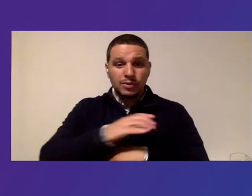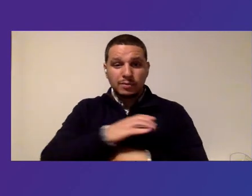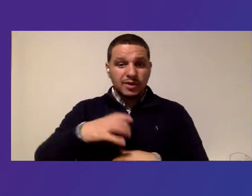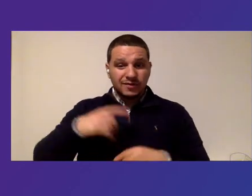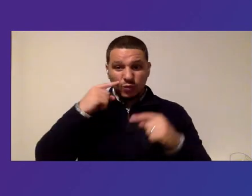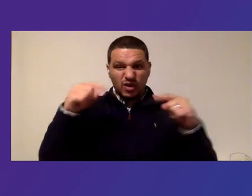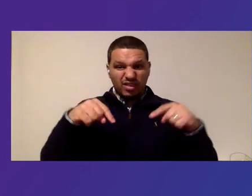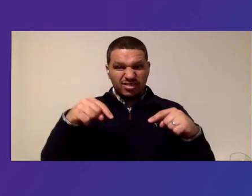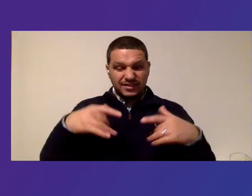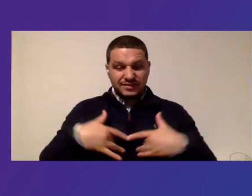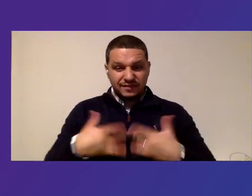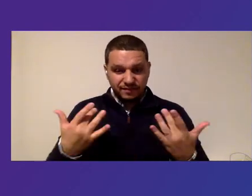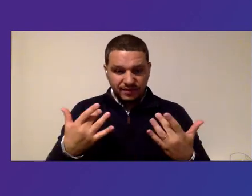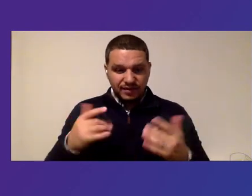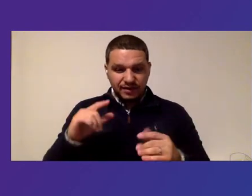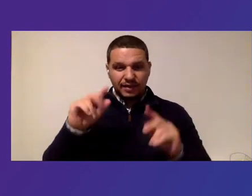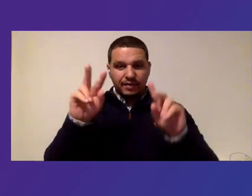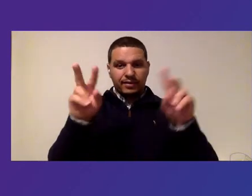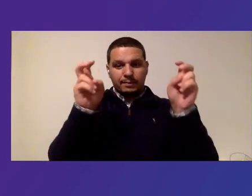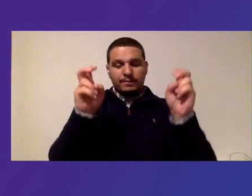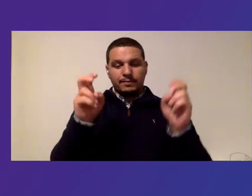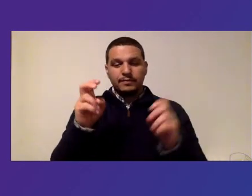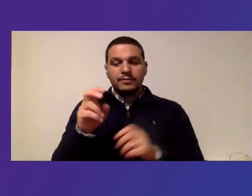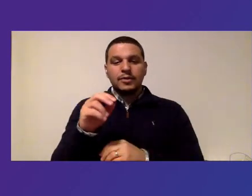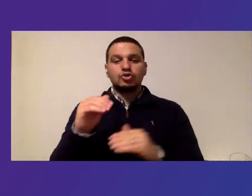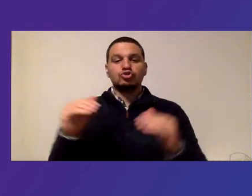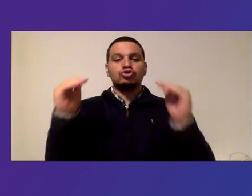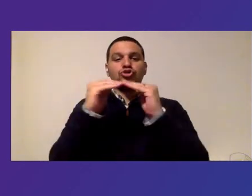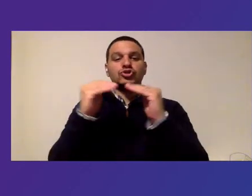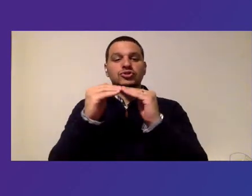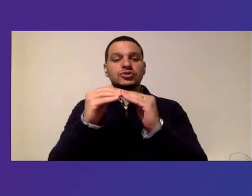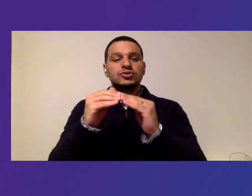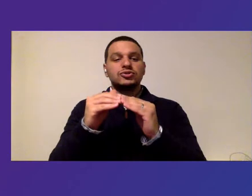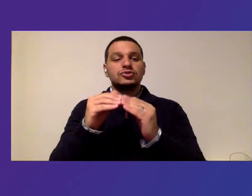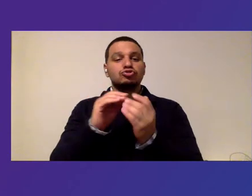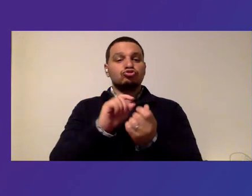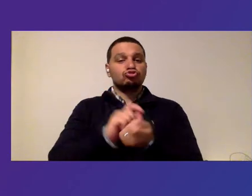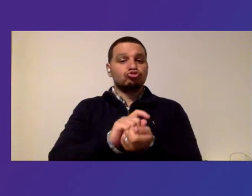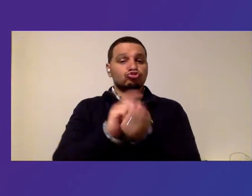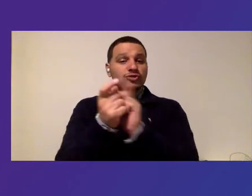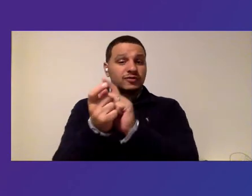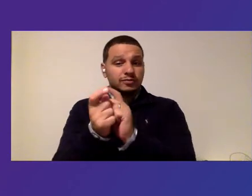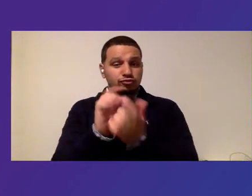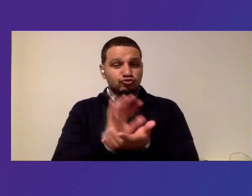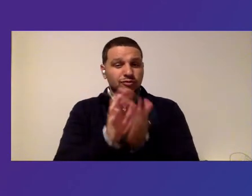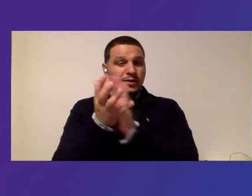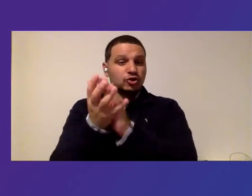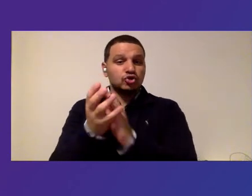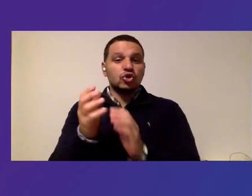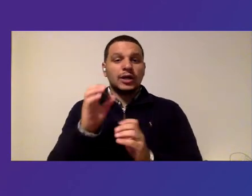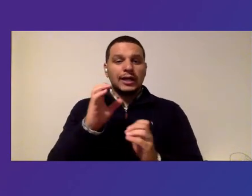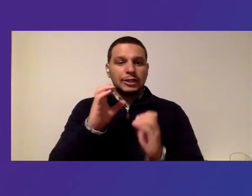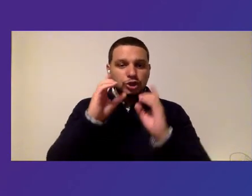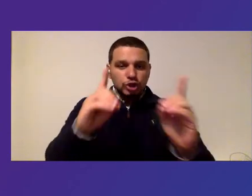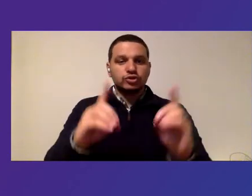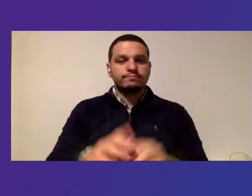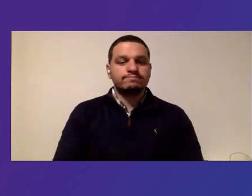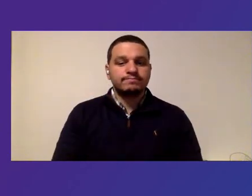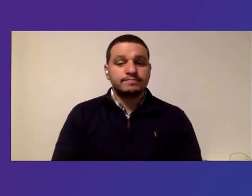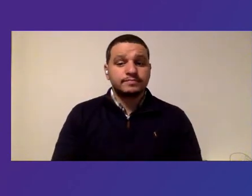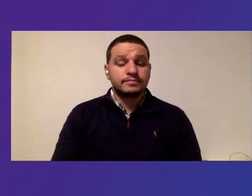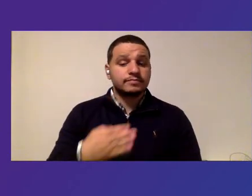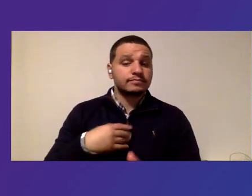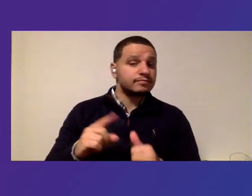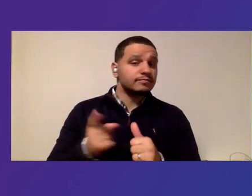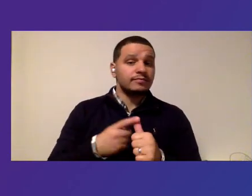this symposium themed Justice, Transformation, and Education. My